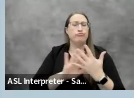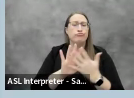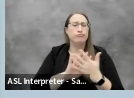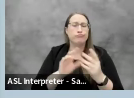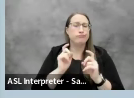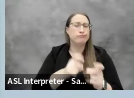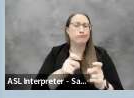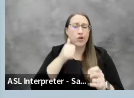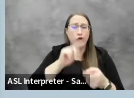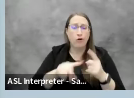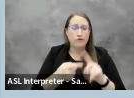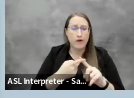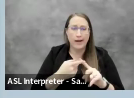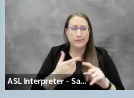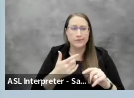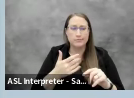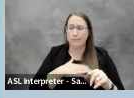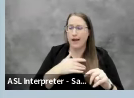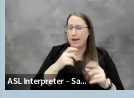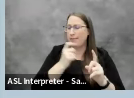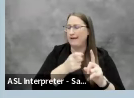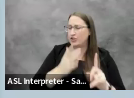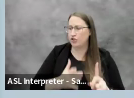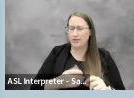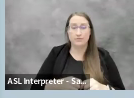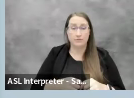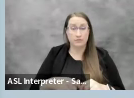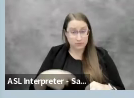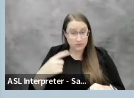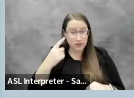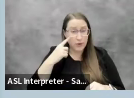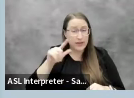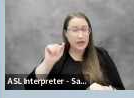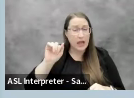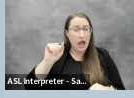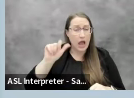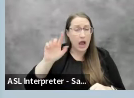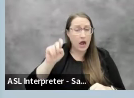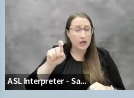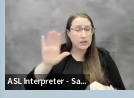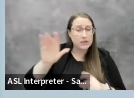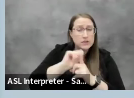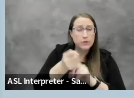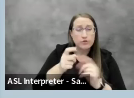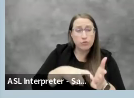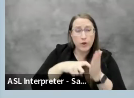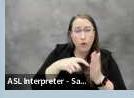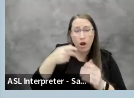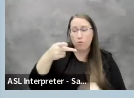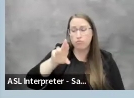girlfriend is the beneficiary on my bank accounts. Do we think in Alex's situation, there needed to be a probate